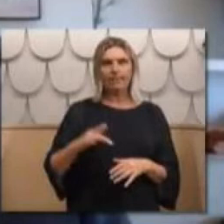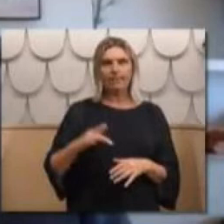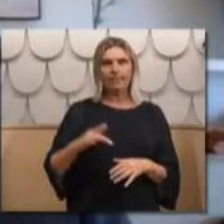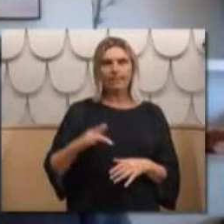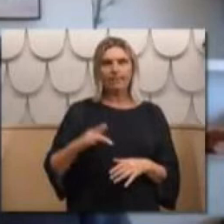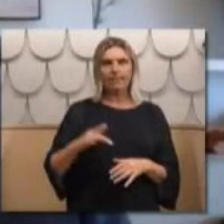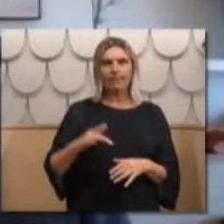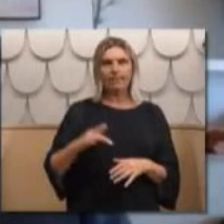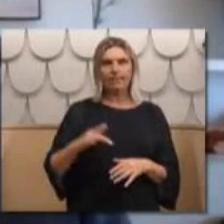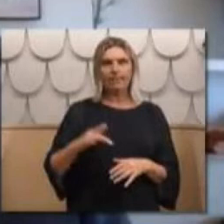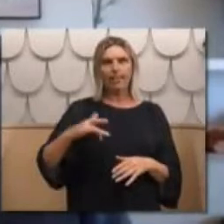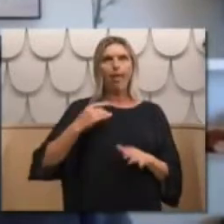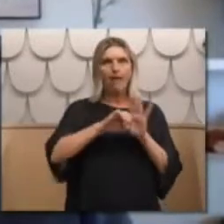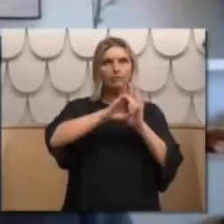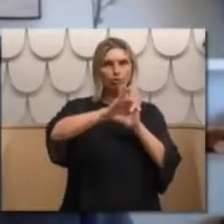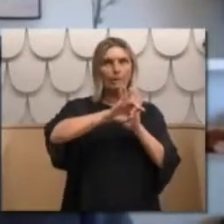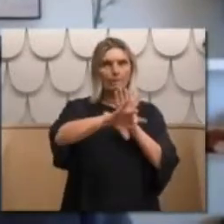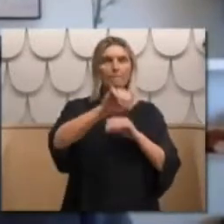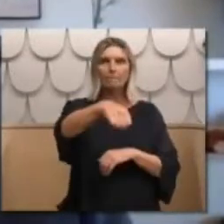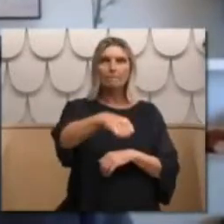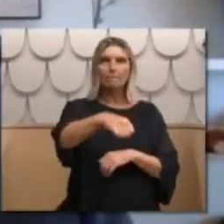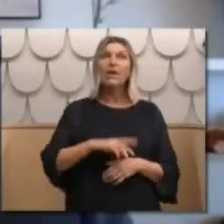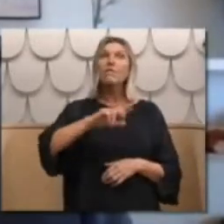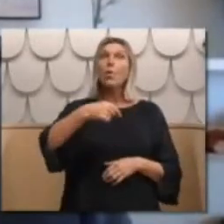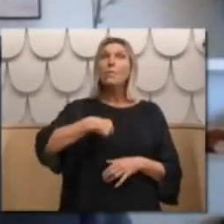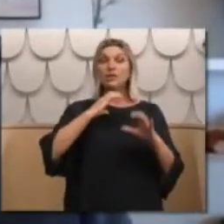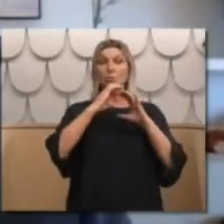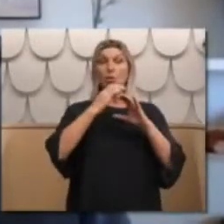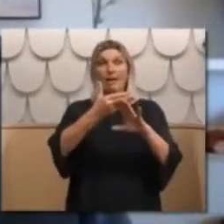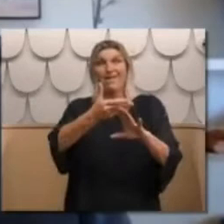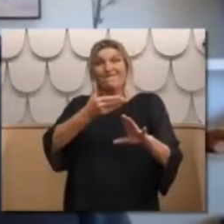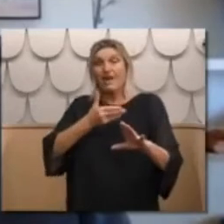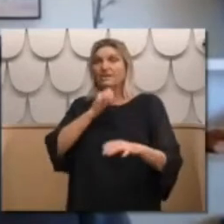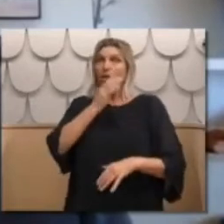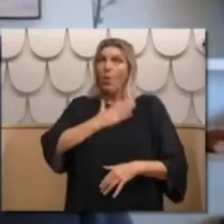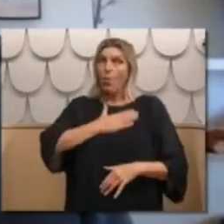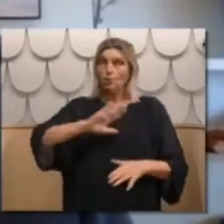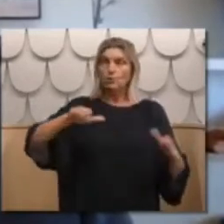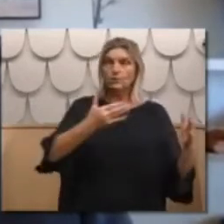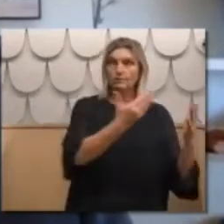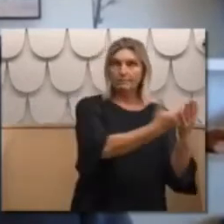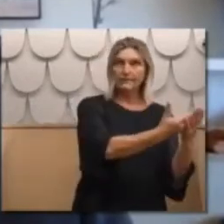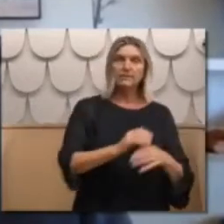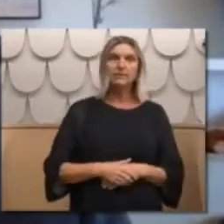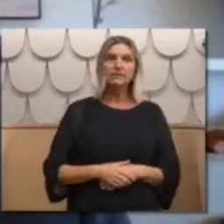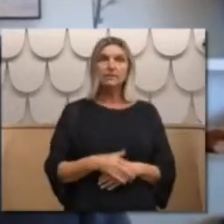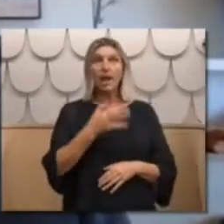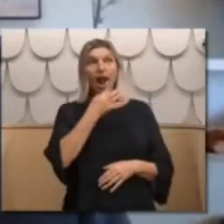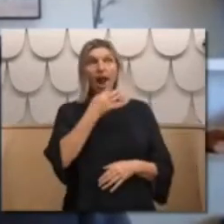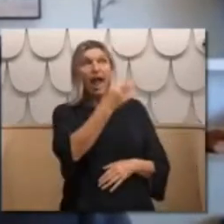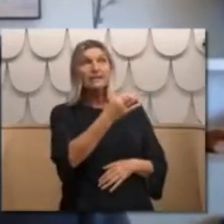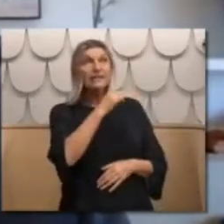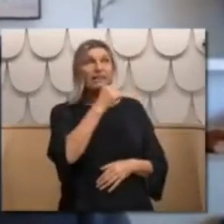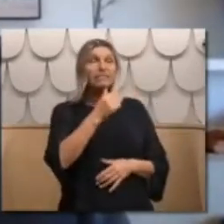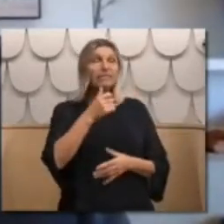It's disgusting. And for me to communicate in advance if I seek to make any submissions. And could I ask that if the Commission or any